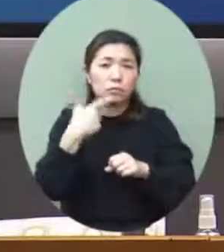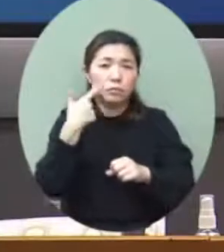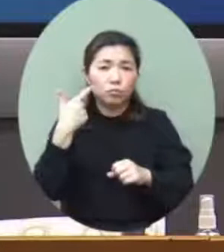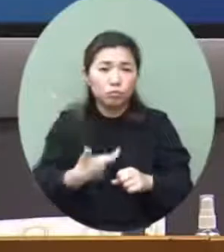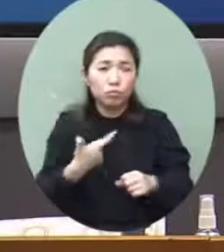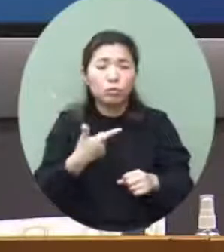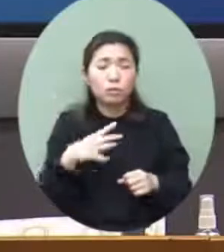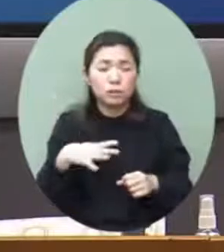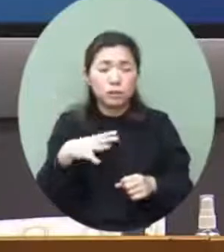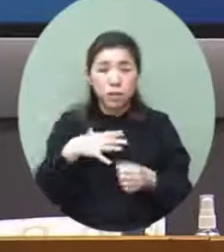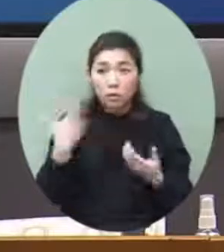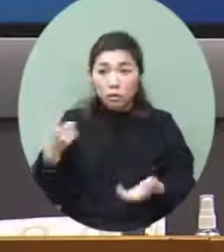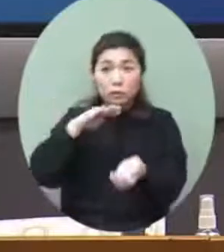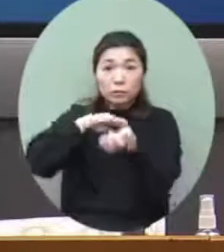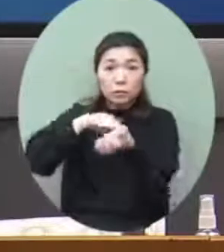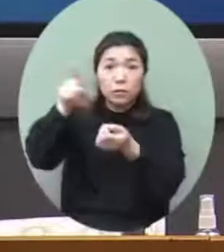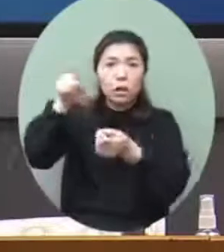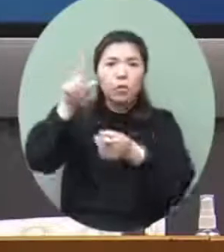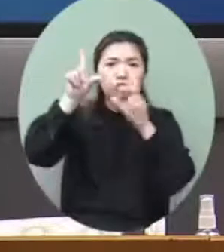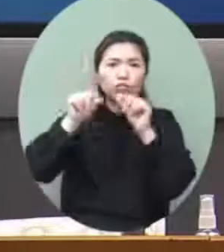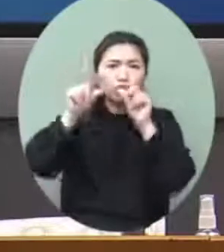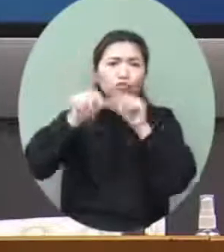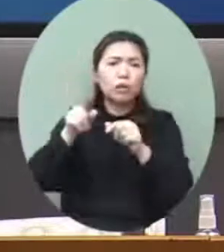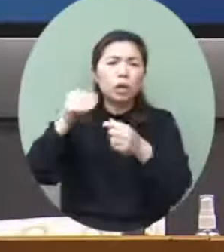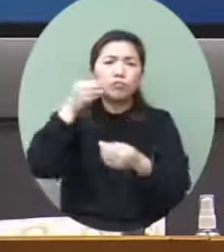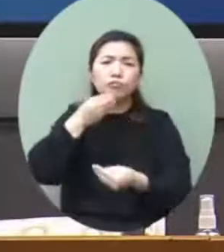severity of the pandemic.